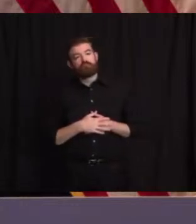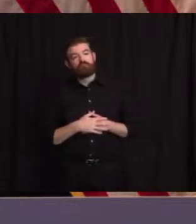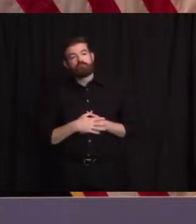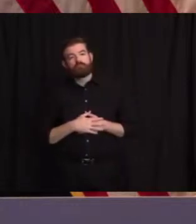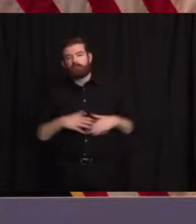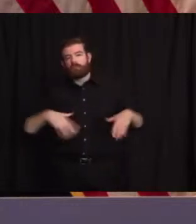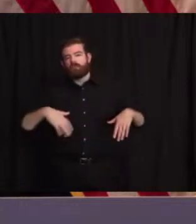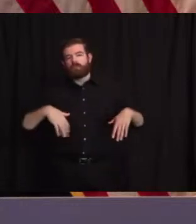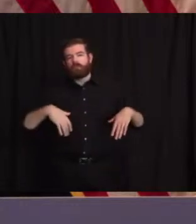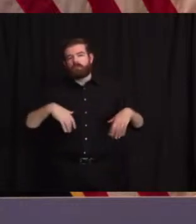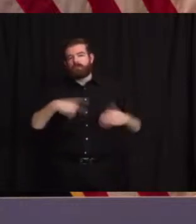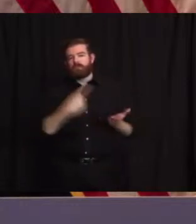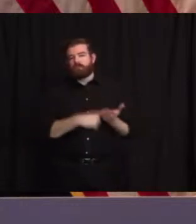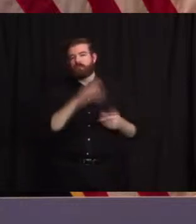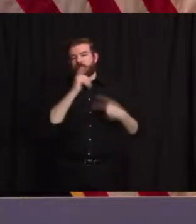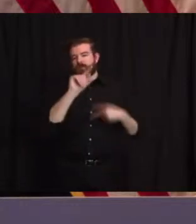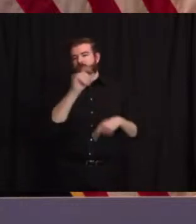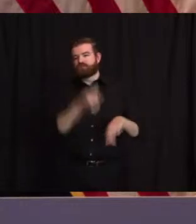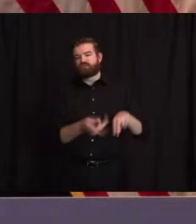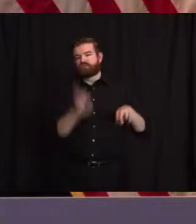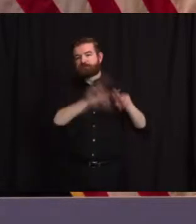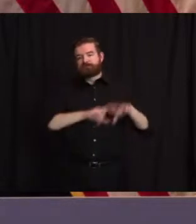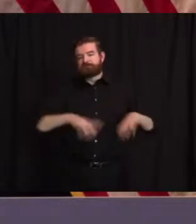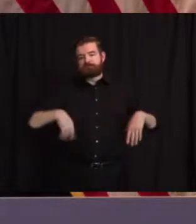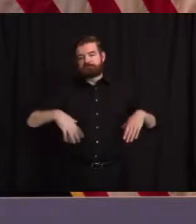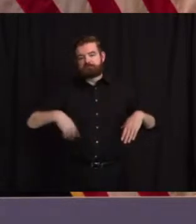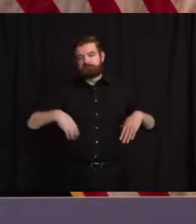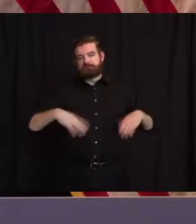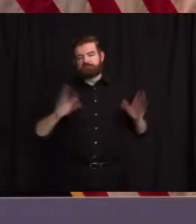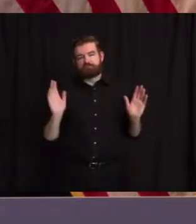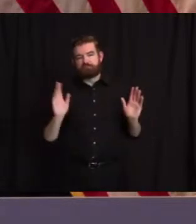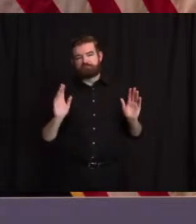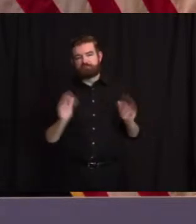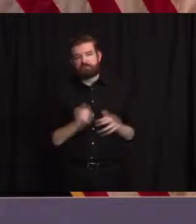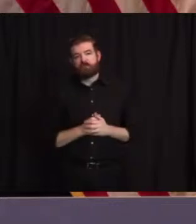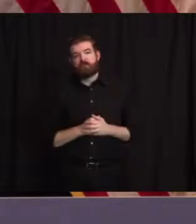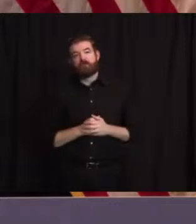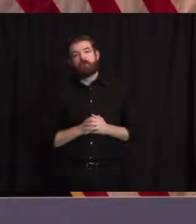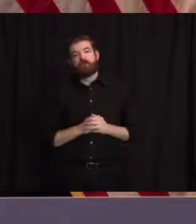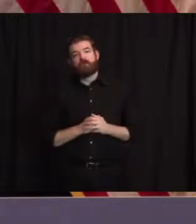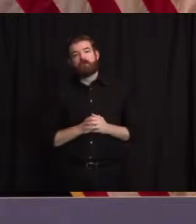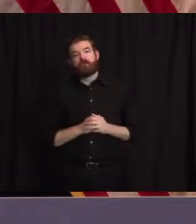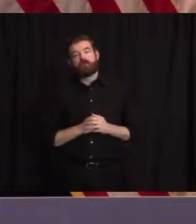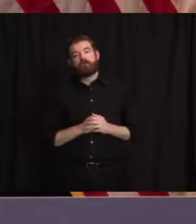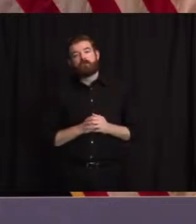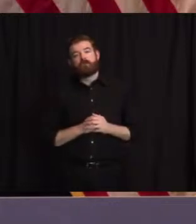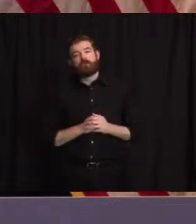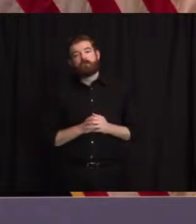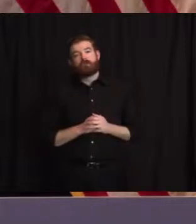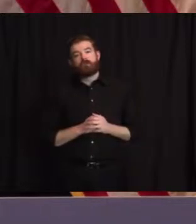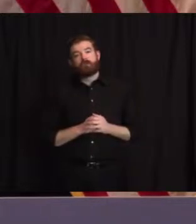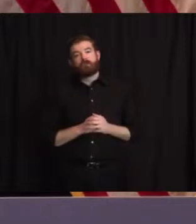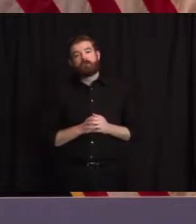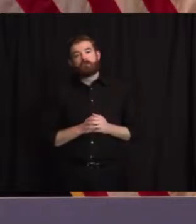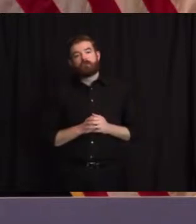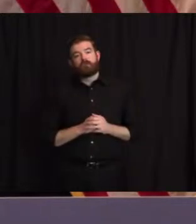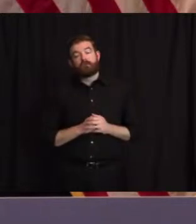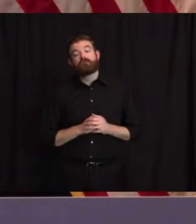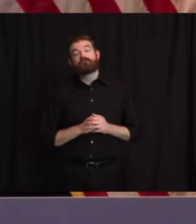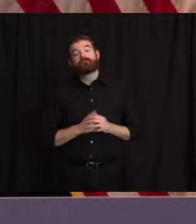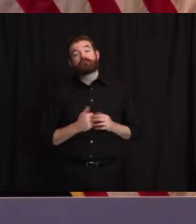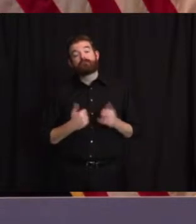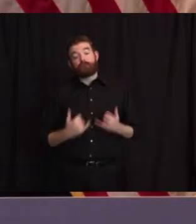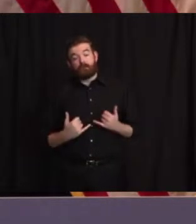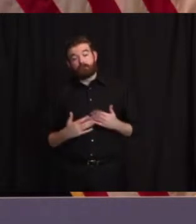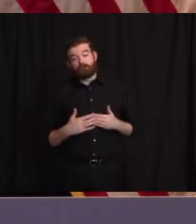there was something I missed. That's obviously not, we're commenting about between today and September 30. Beyond that